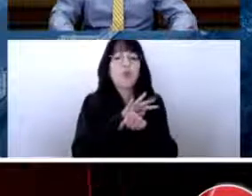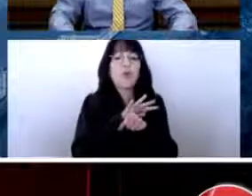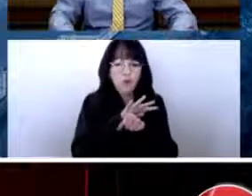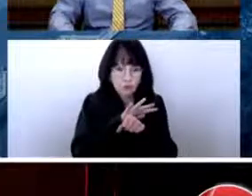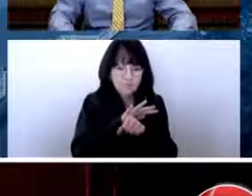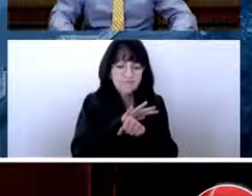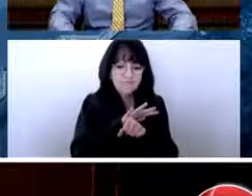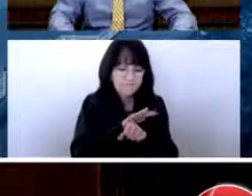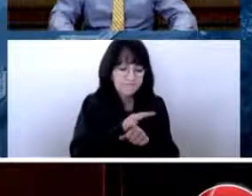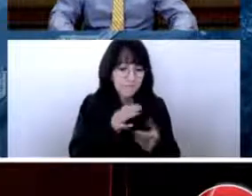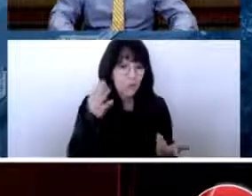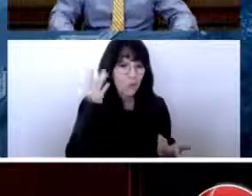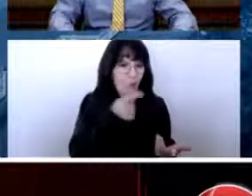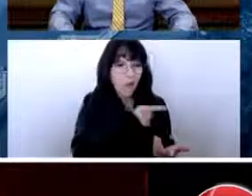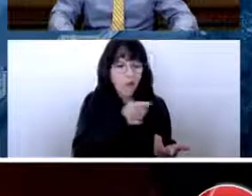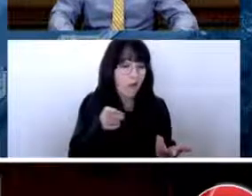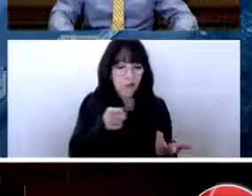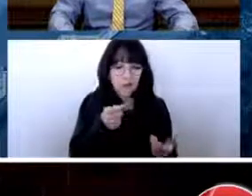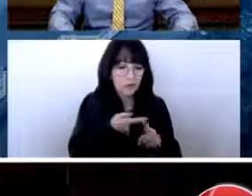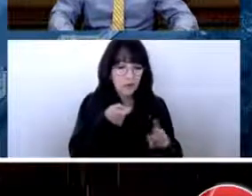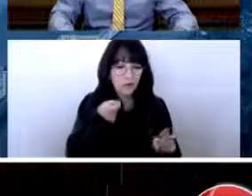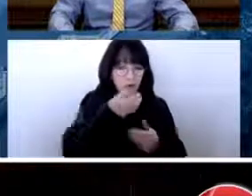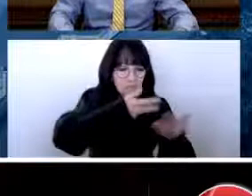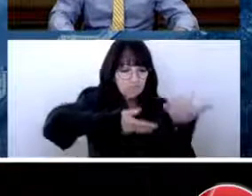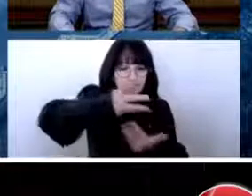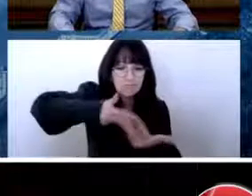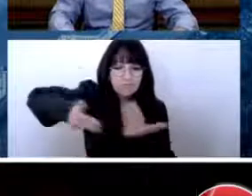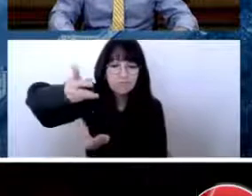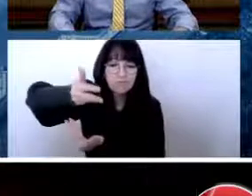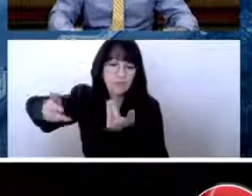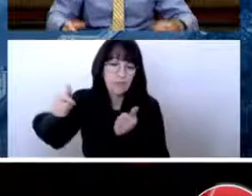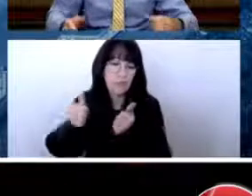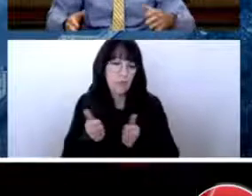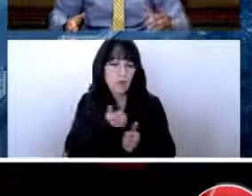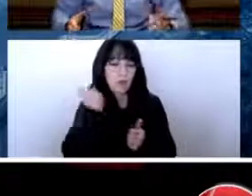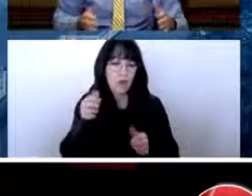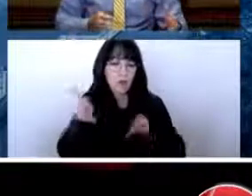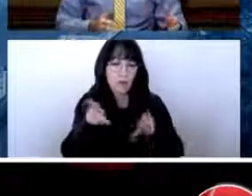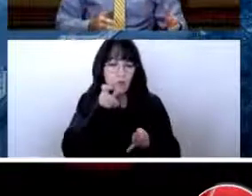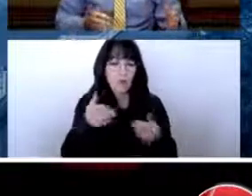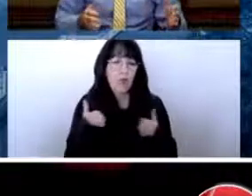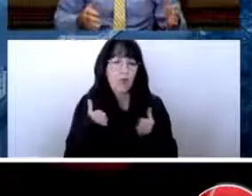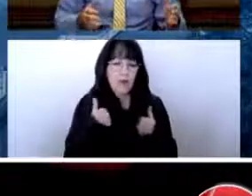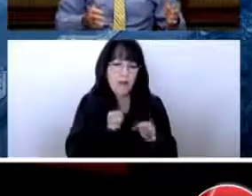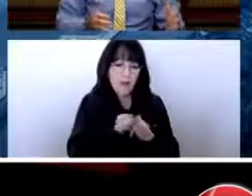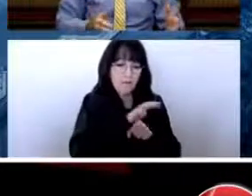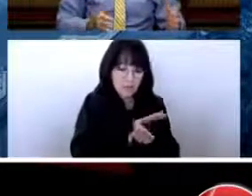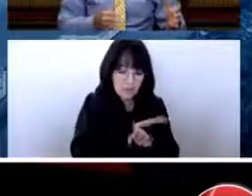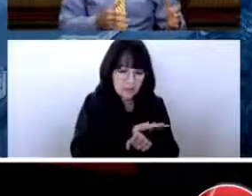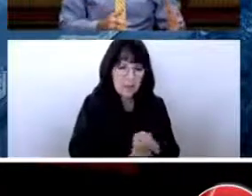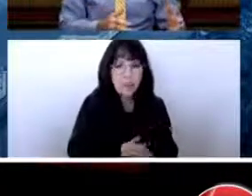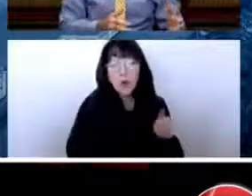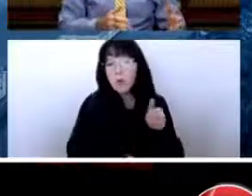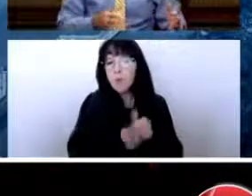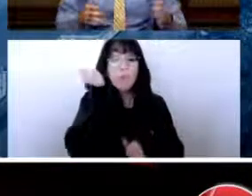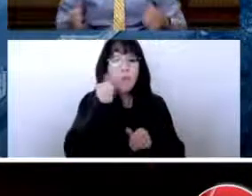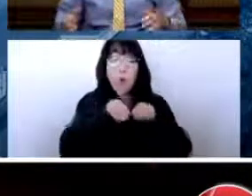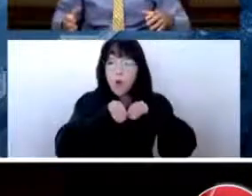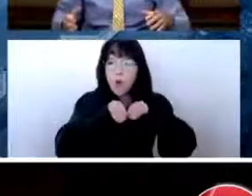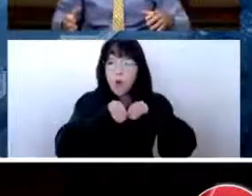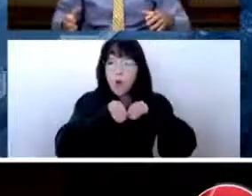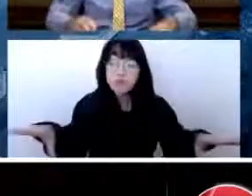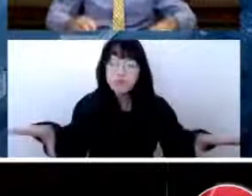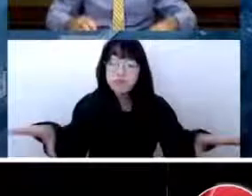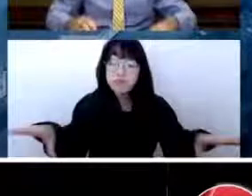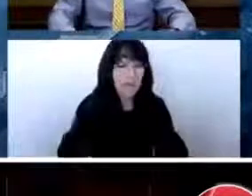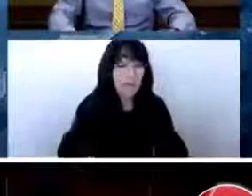and close contacts. Many of these cases are associated with private indoor parties and activities, and